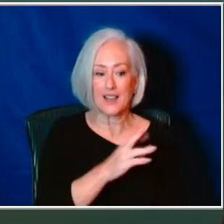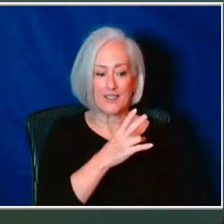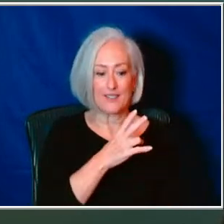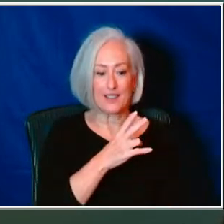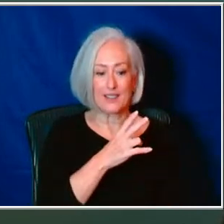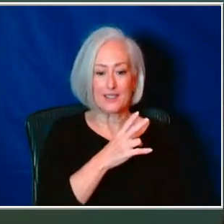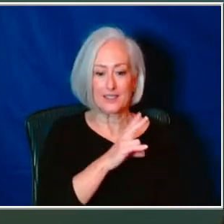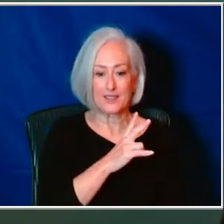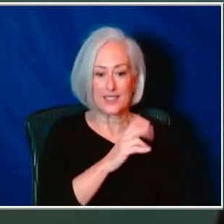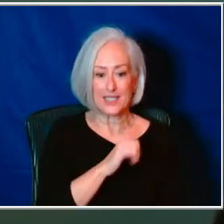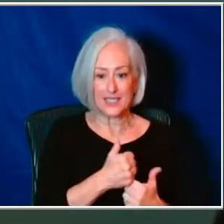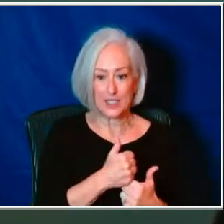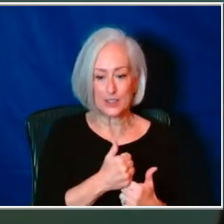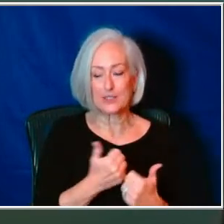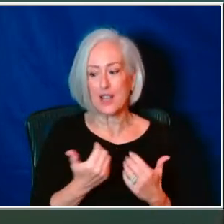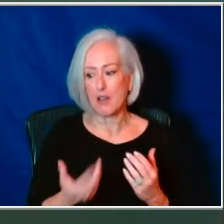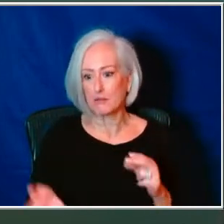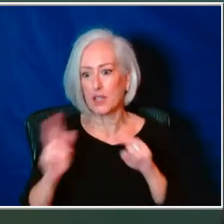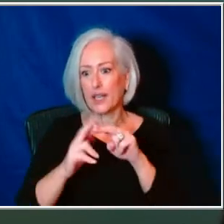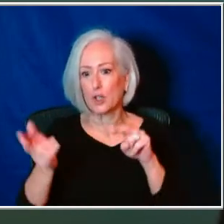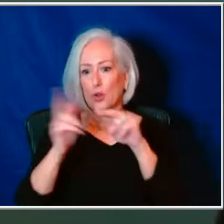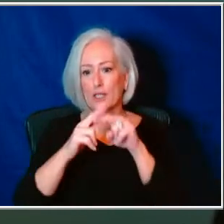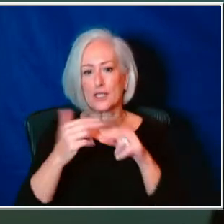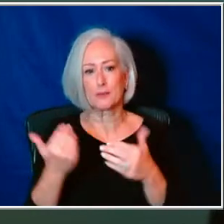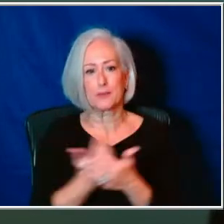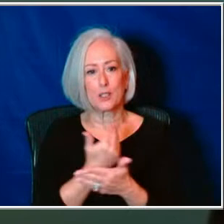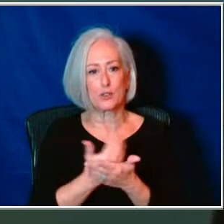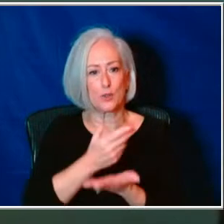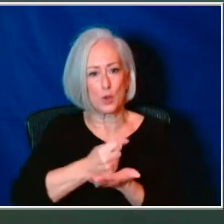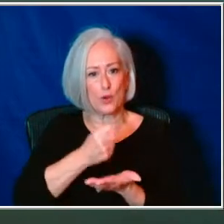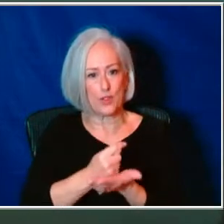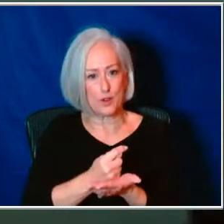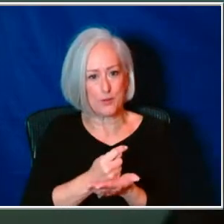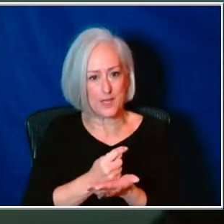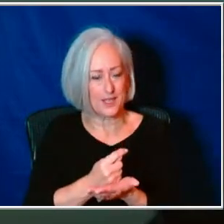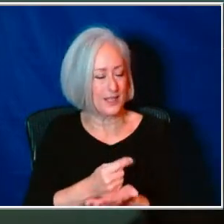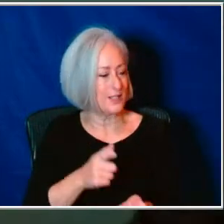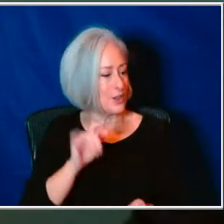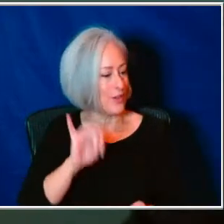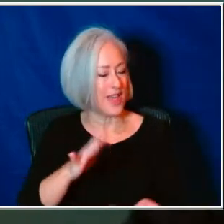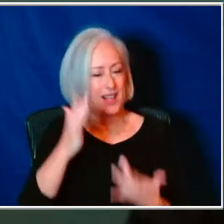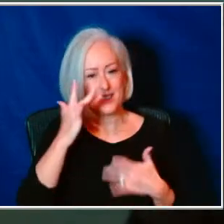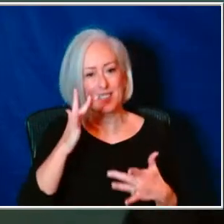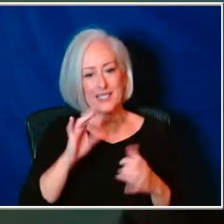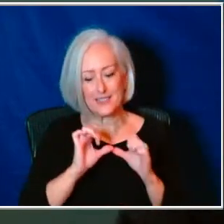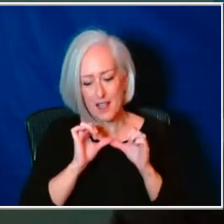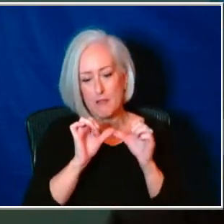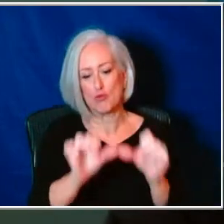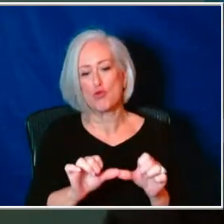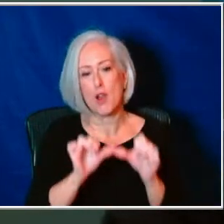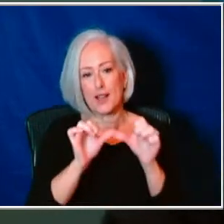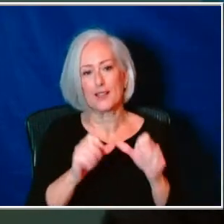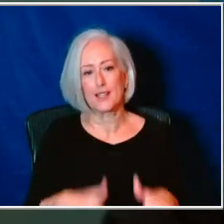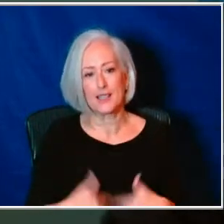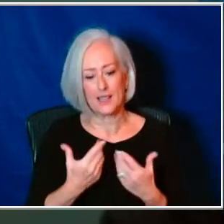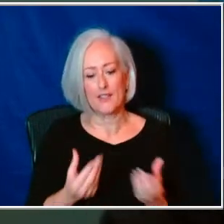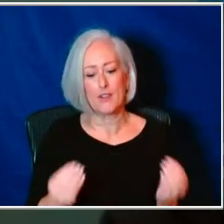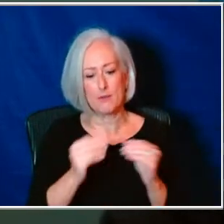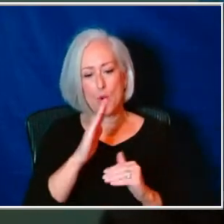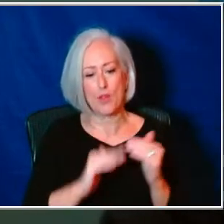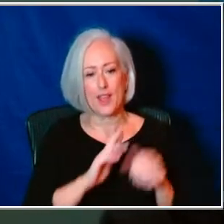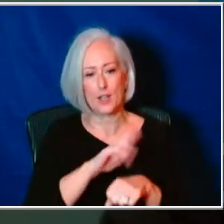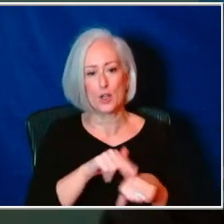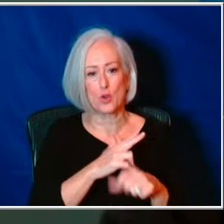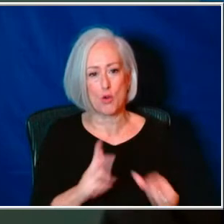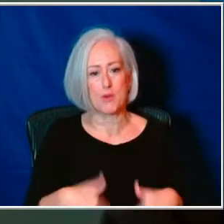And now it's going to be a disease you're going to live with chronically, with I think more and more of a normal life expectancy. Who would have thought? And